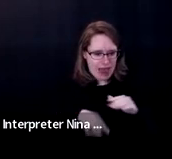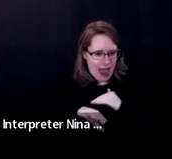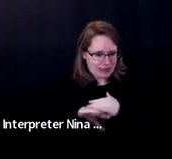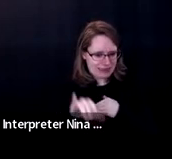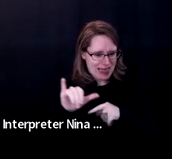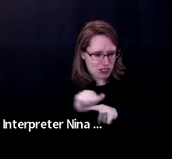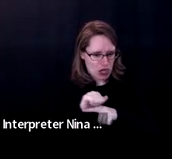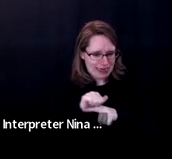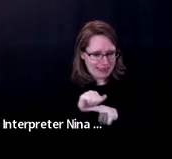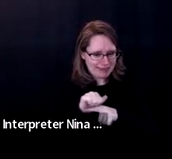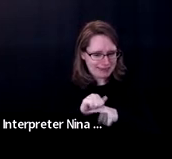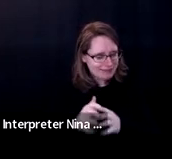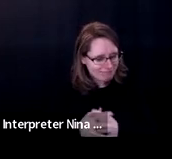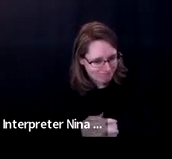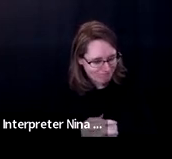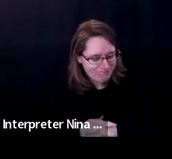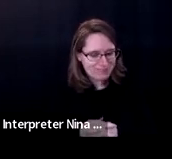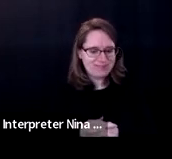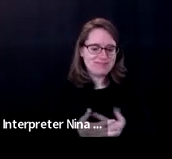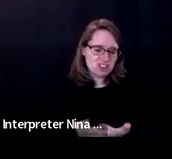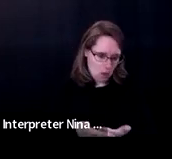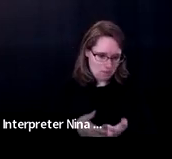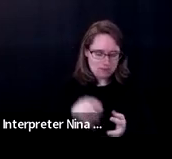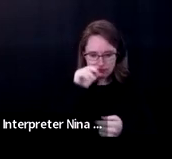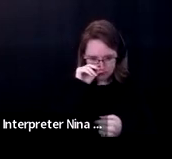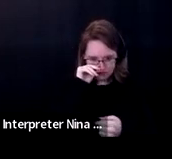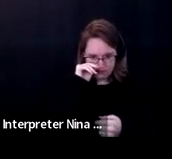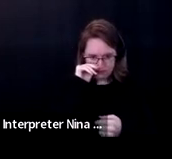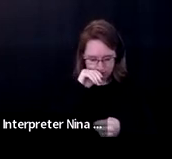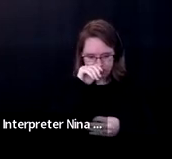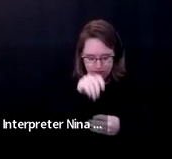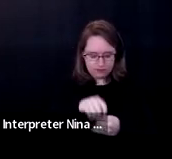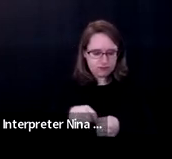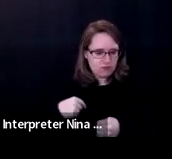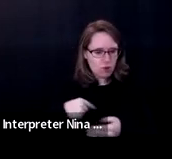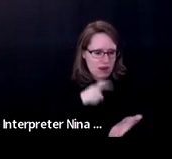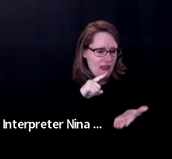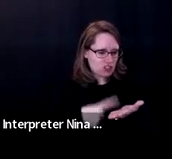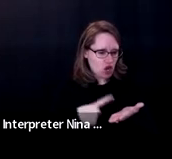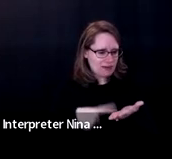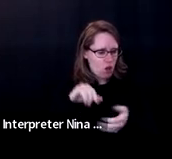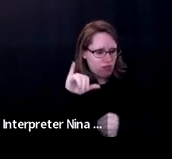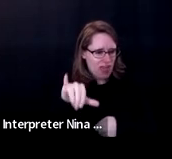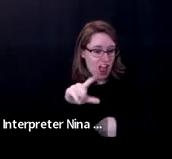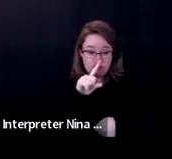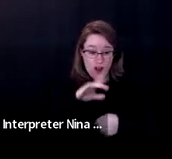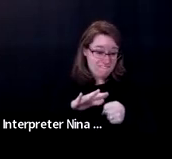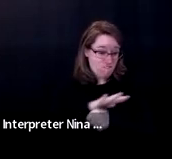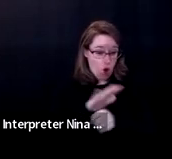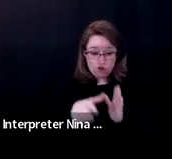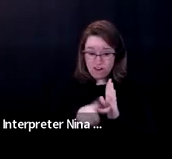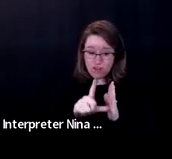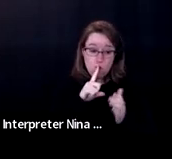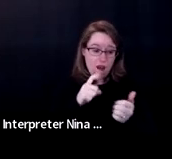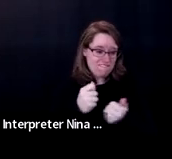not in the industry. And so we were talking about that really a complete review of everything needs to